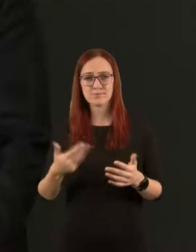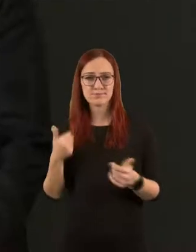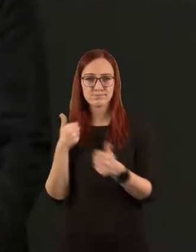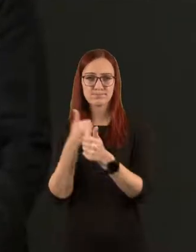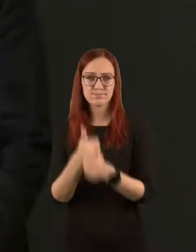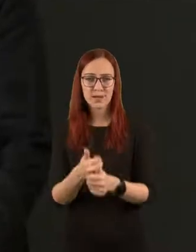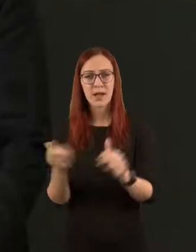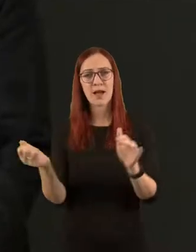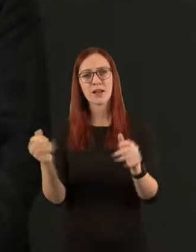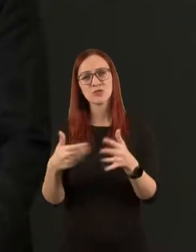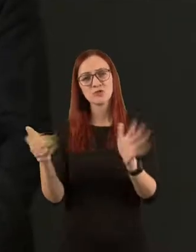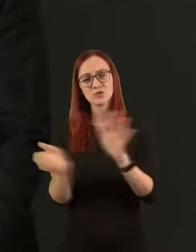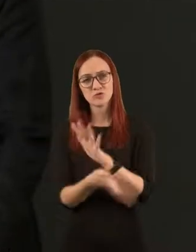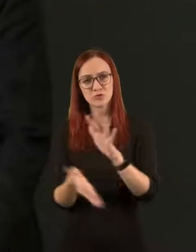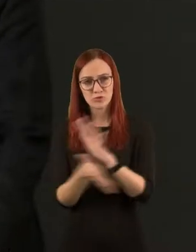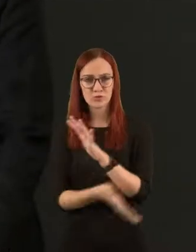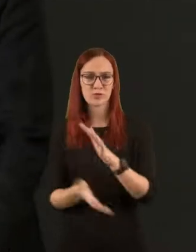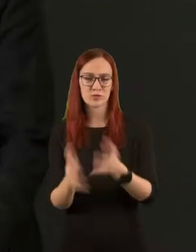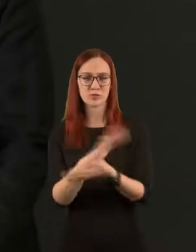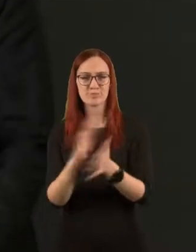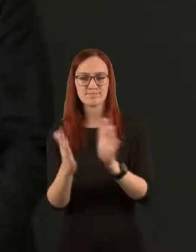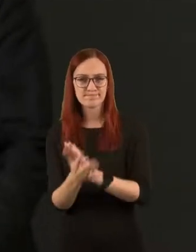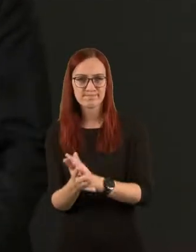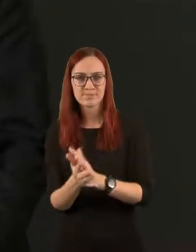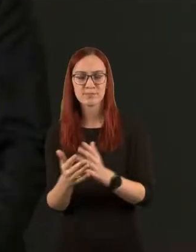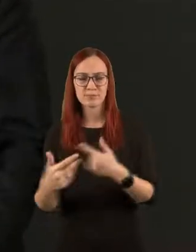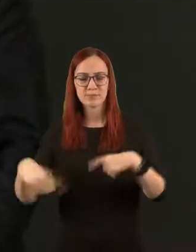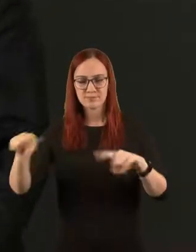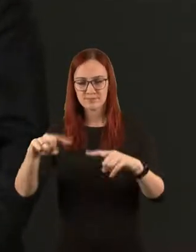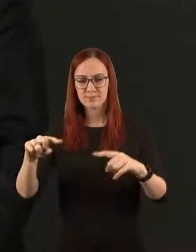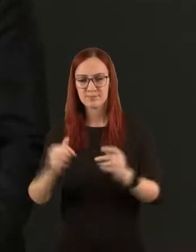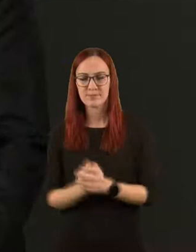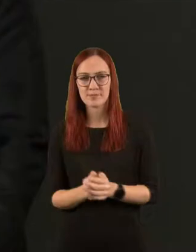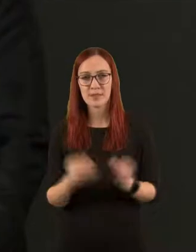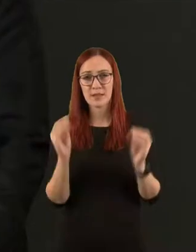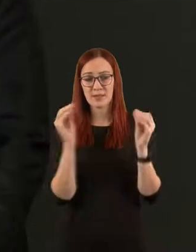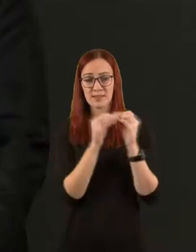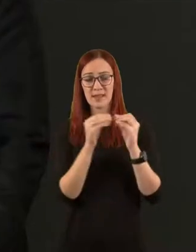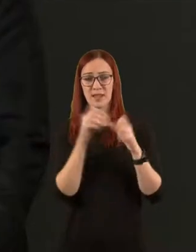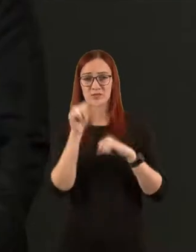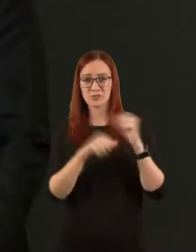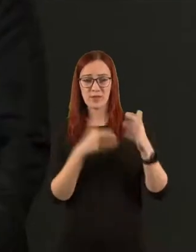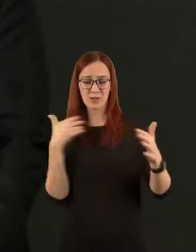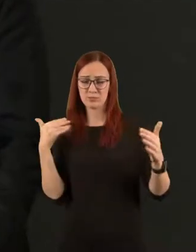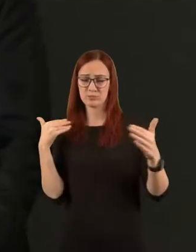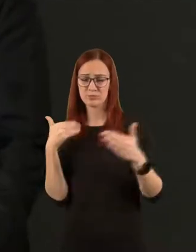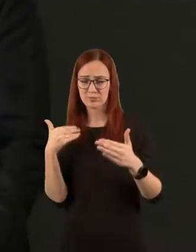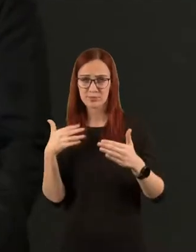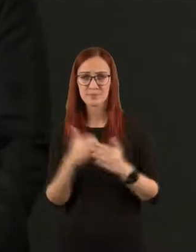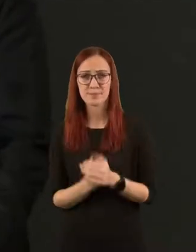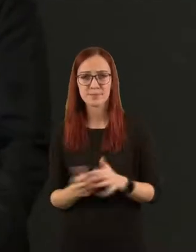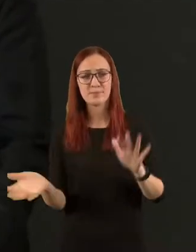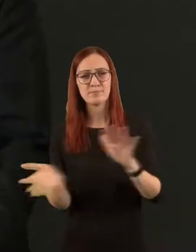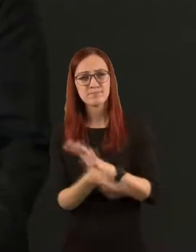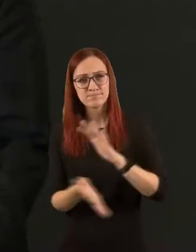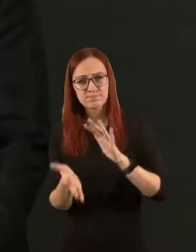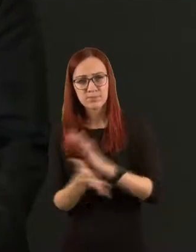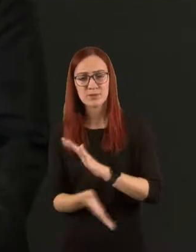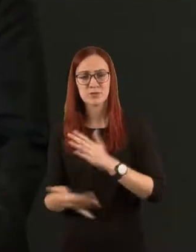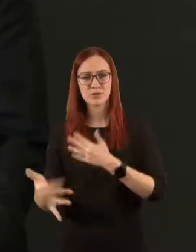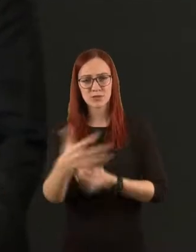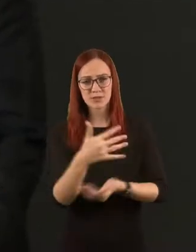2009. Lithuania should now focus on reducing waste generation and improving material productivity by adopting and